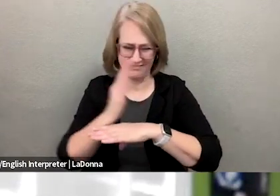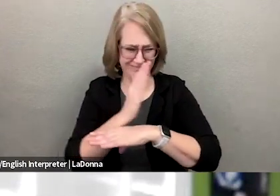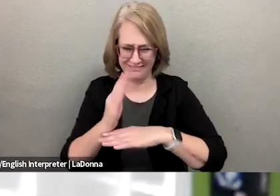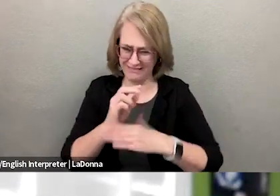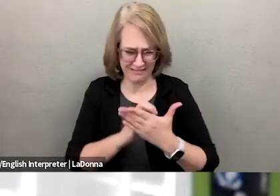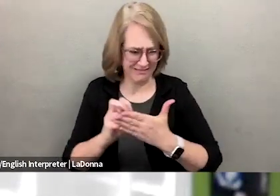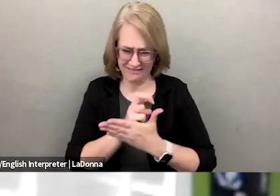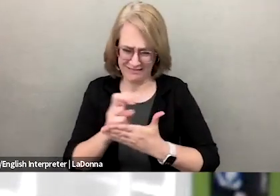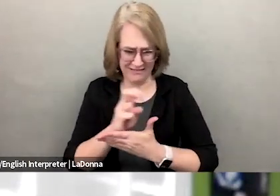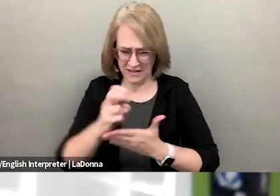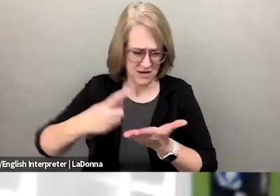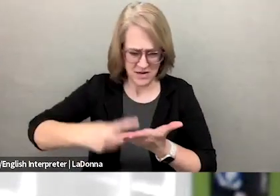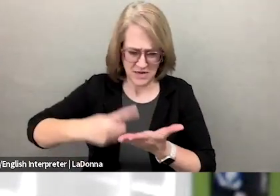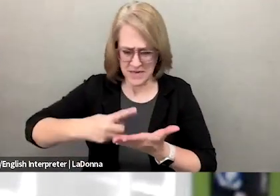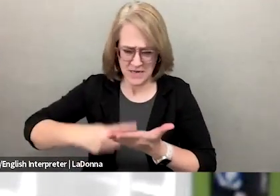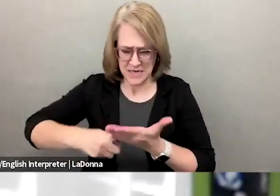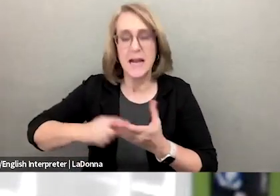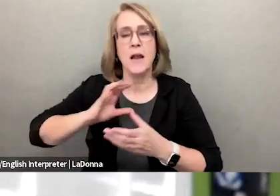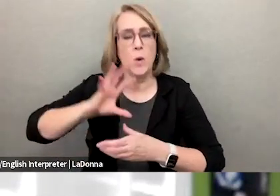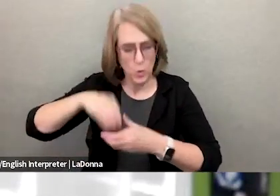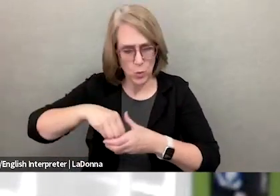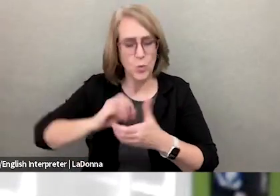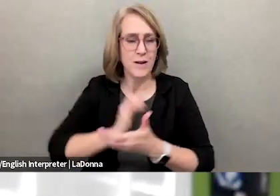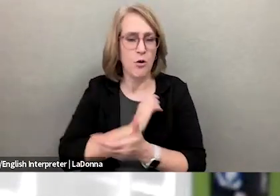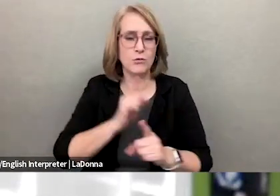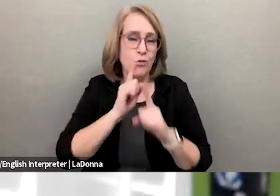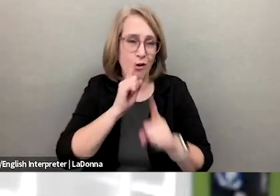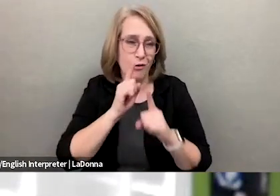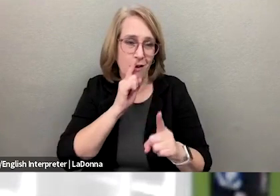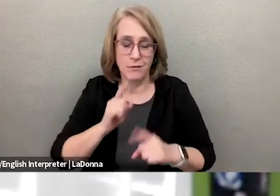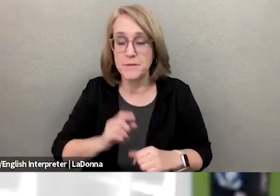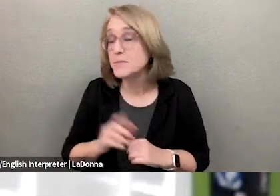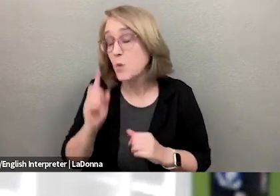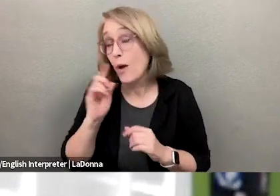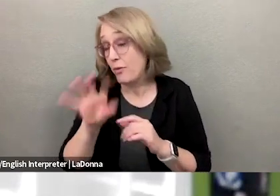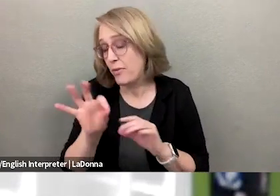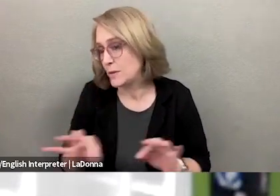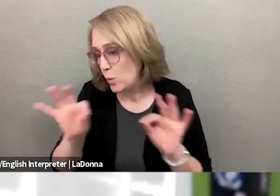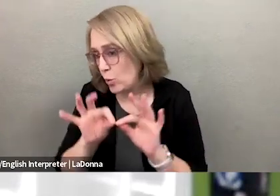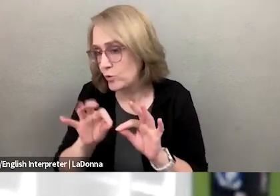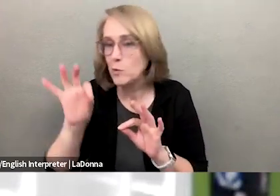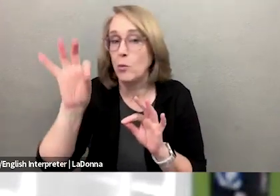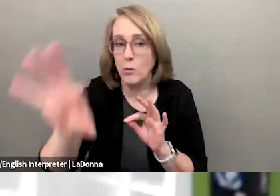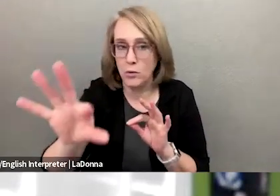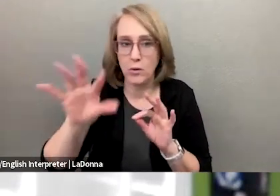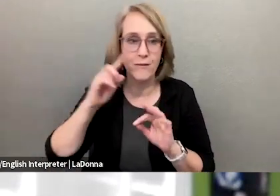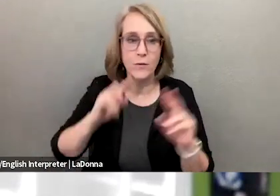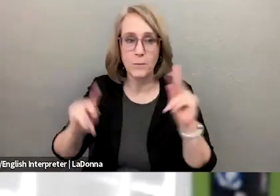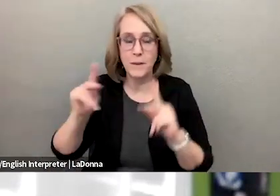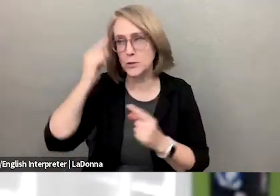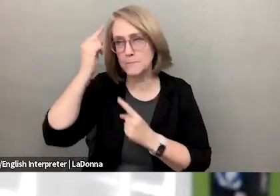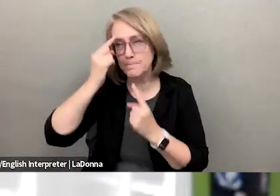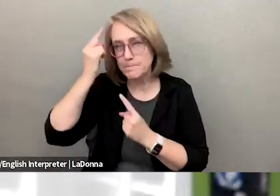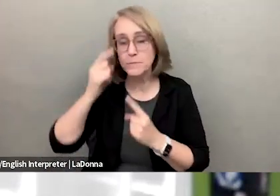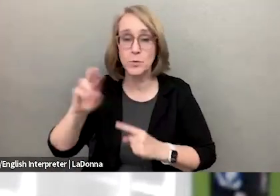to reframe and talk into the, add into the conversation. So anyway, for what it's worth, I wanted to just plant those seeds for people as well.